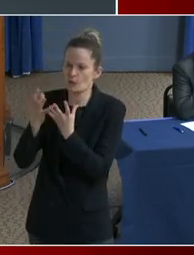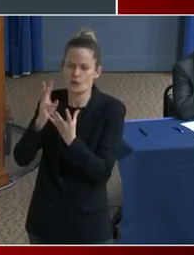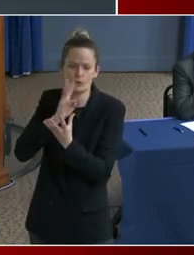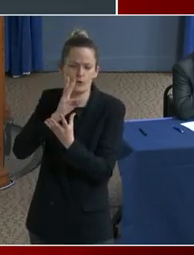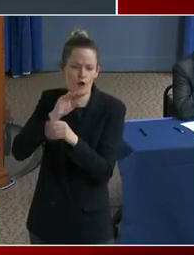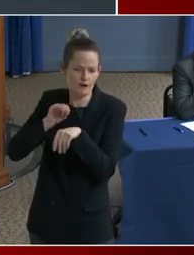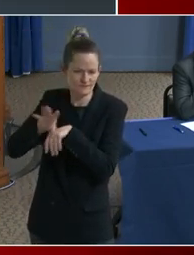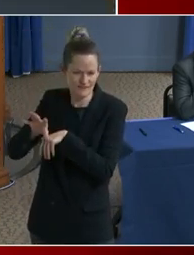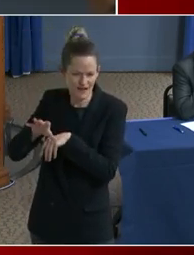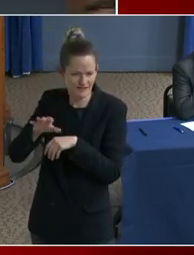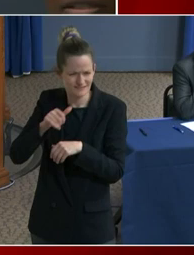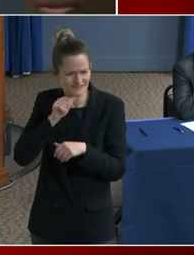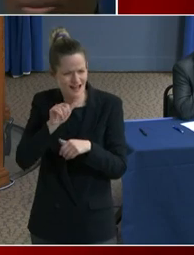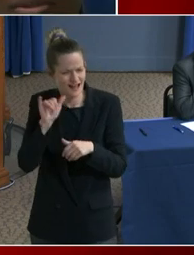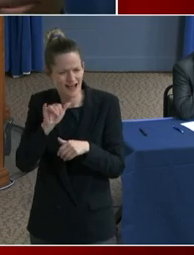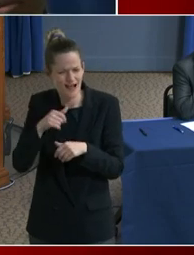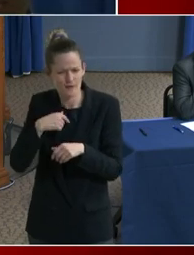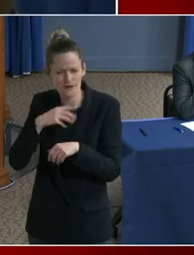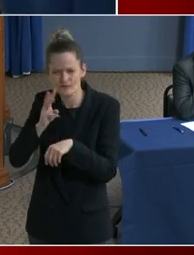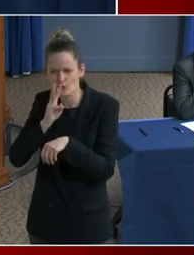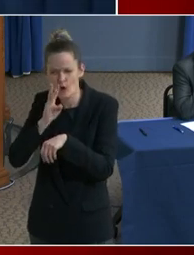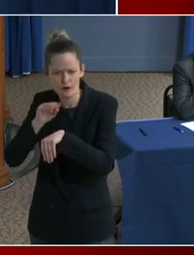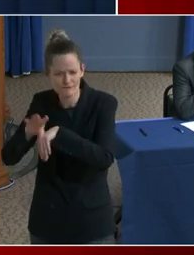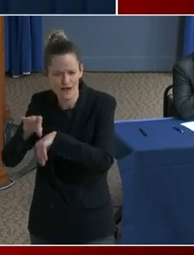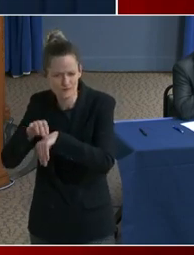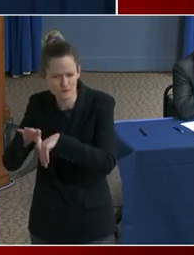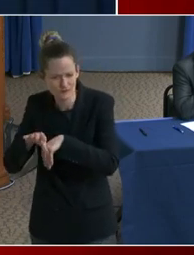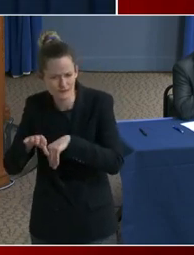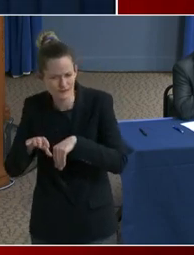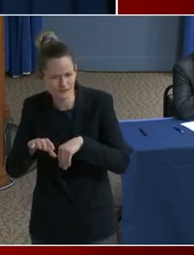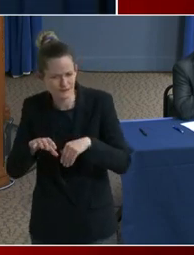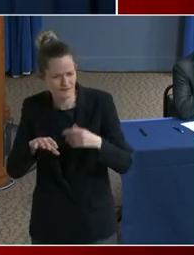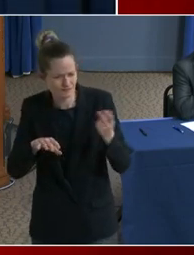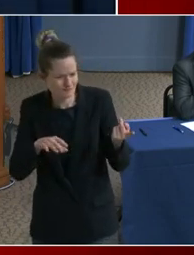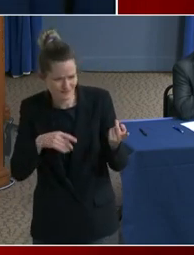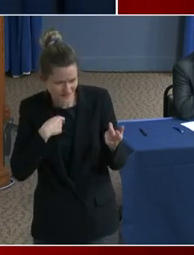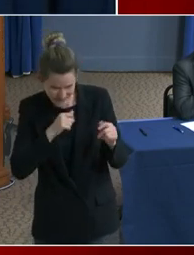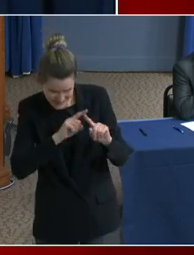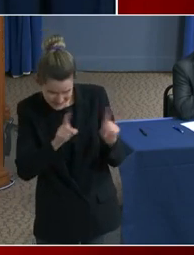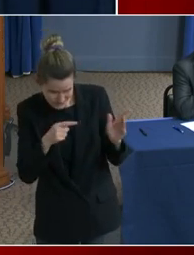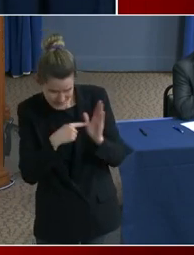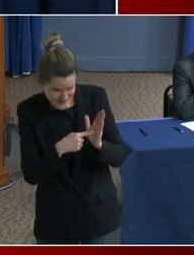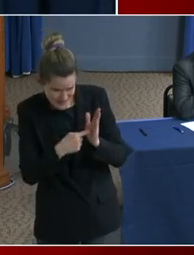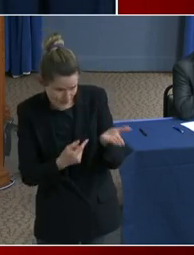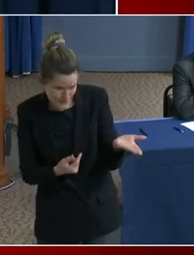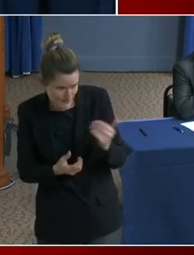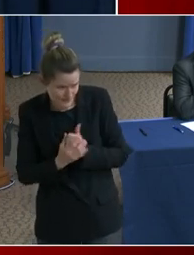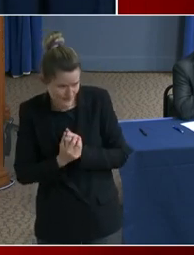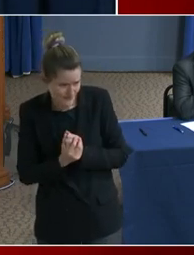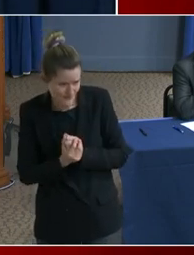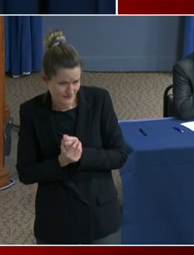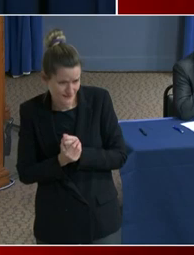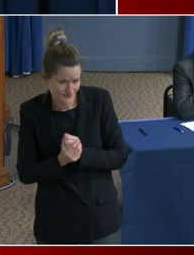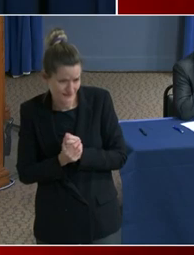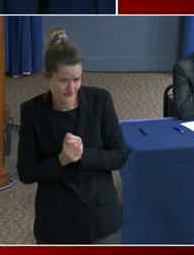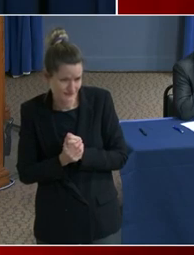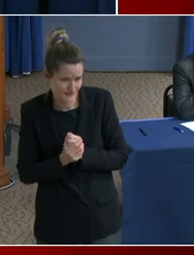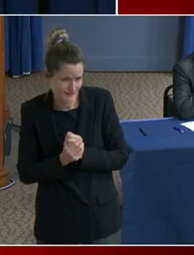right? So I'm not sure what other context to kind of give you, right? So